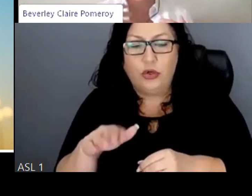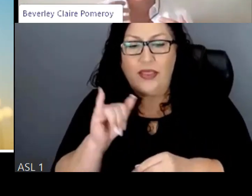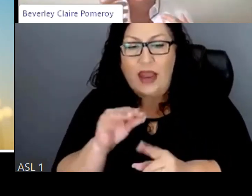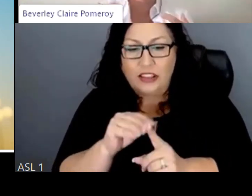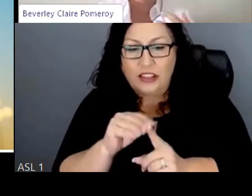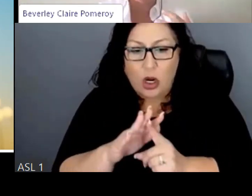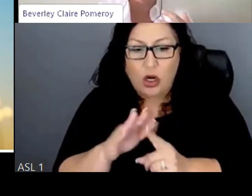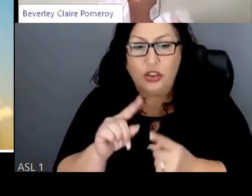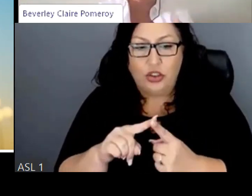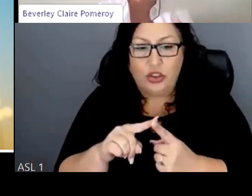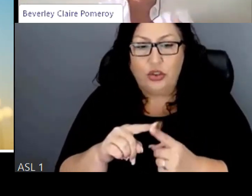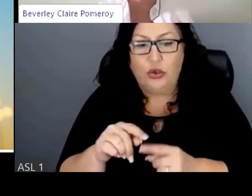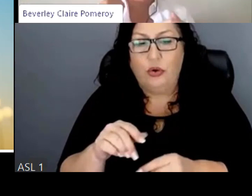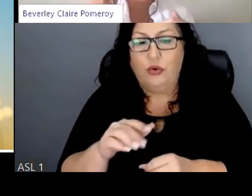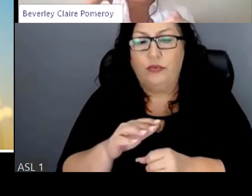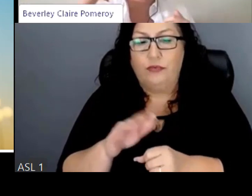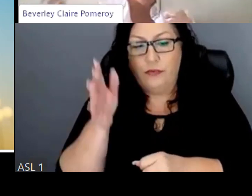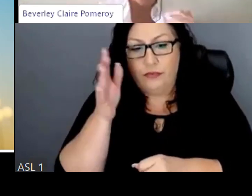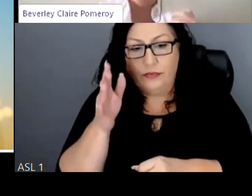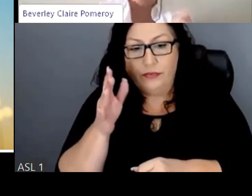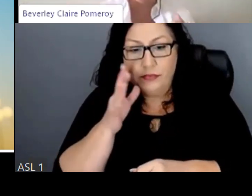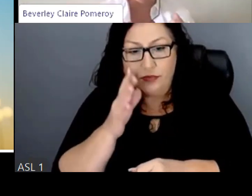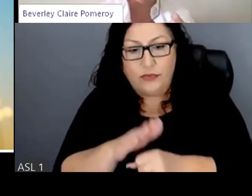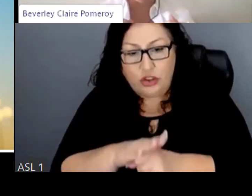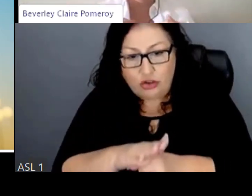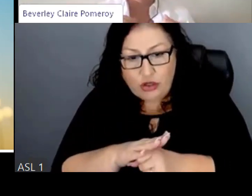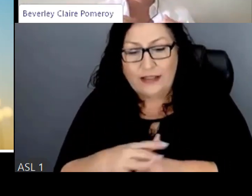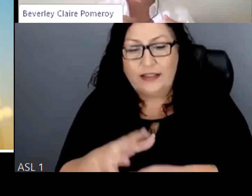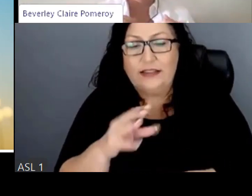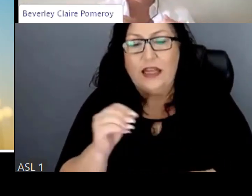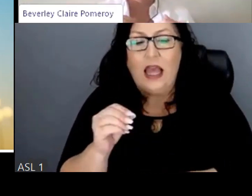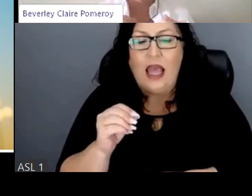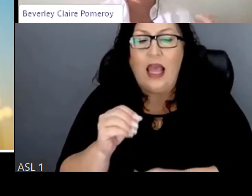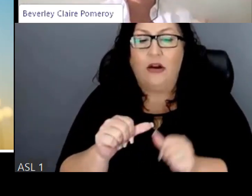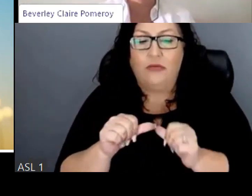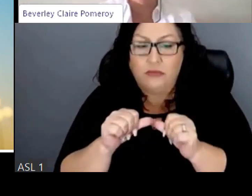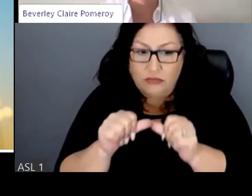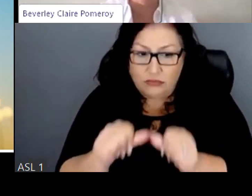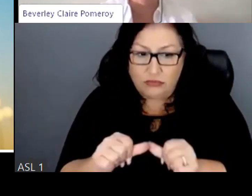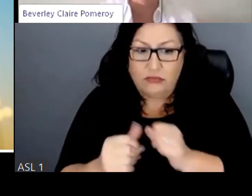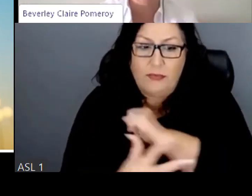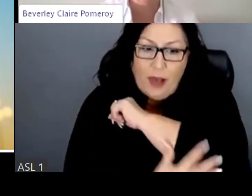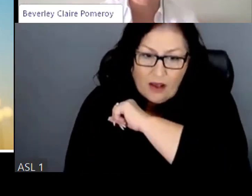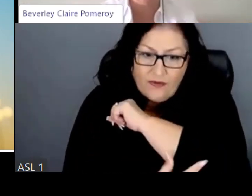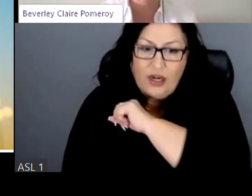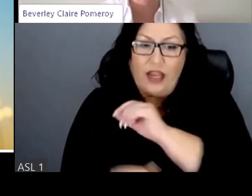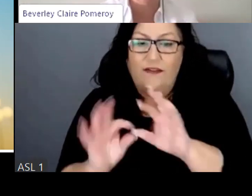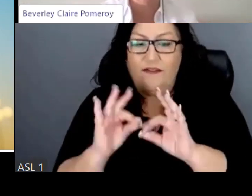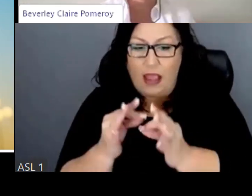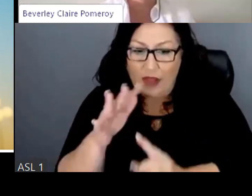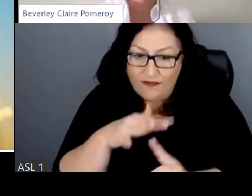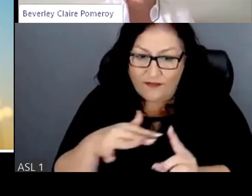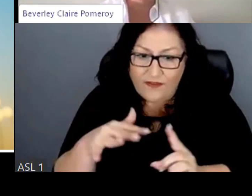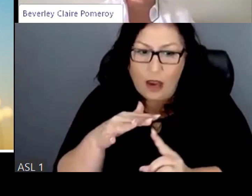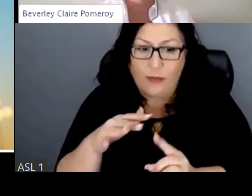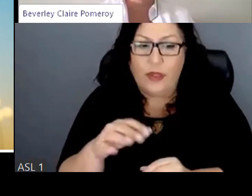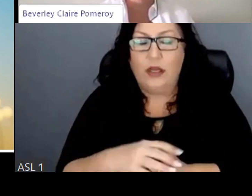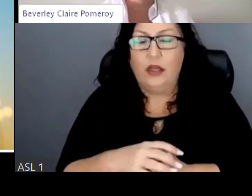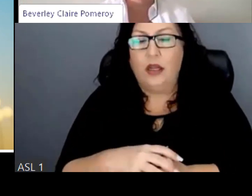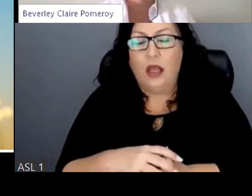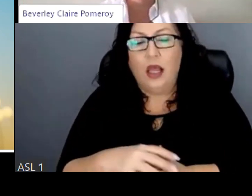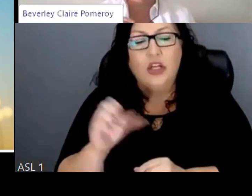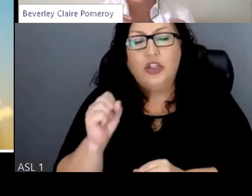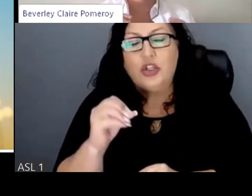exposed to perinatal stress, chronic poverty, a family environment troubled by chronic discord, and parental sort